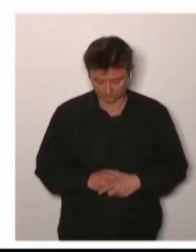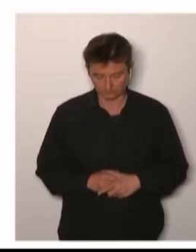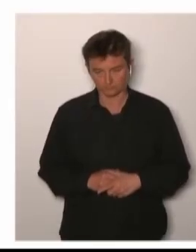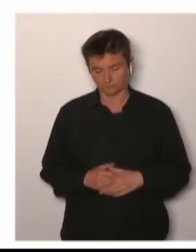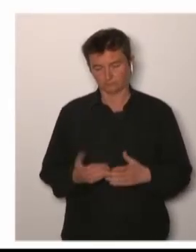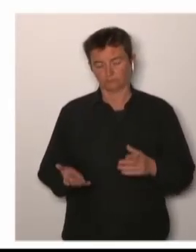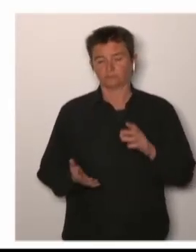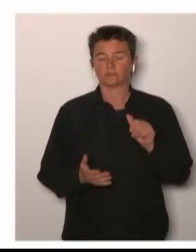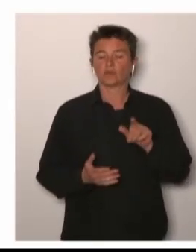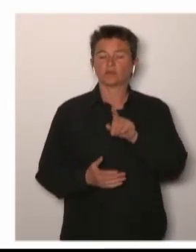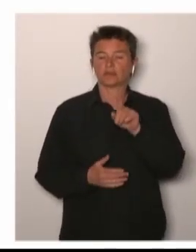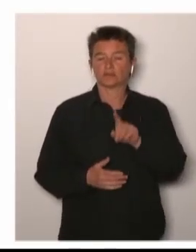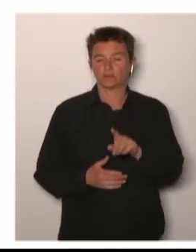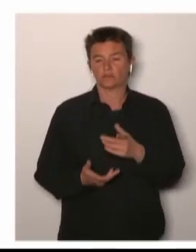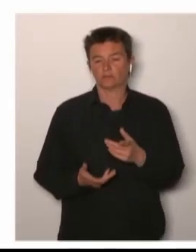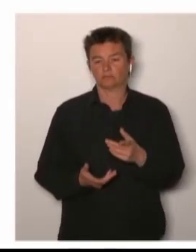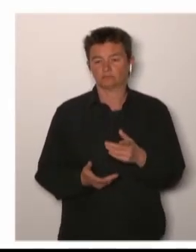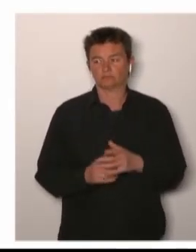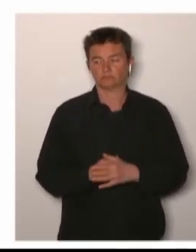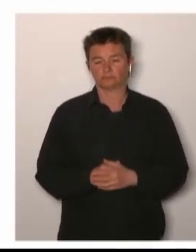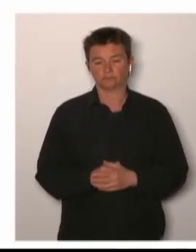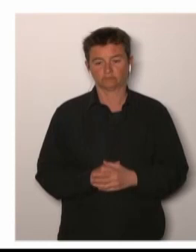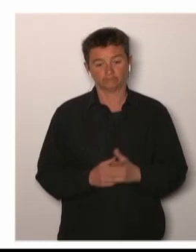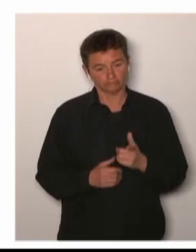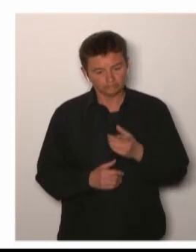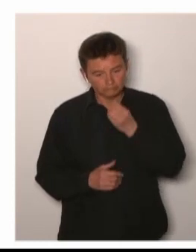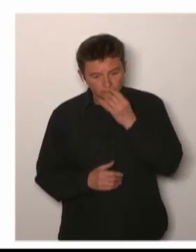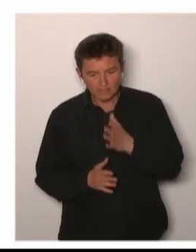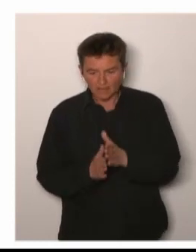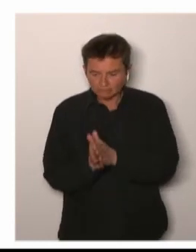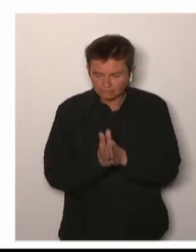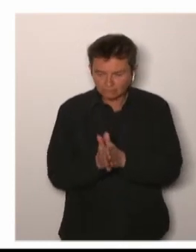excited to see this European Cancer Patient Digital Center.